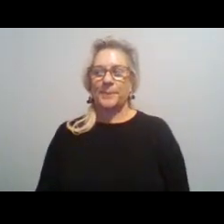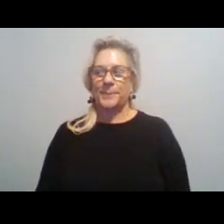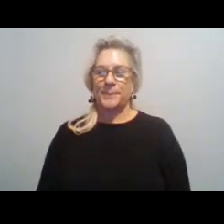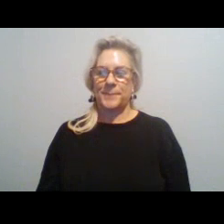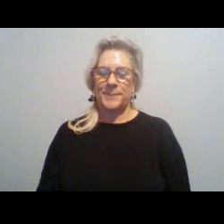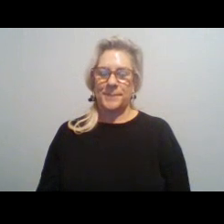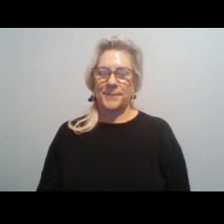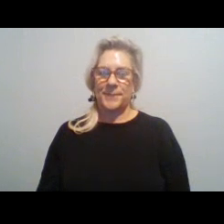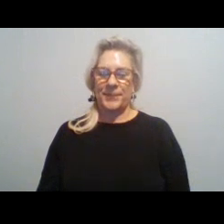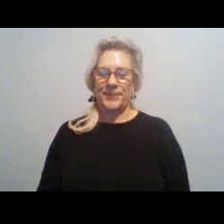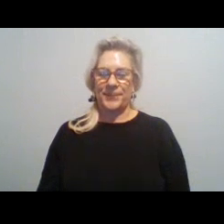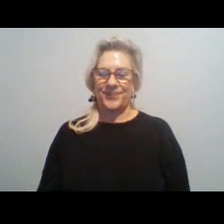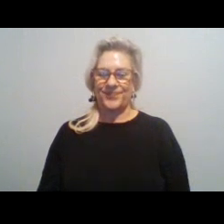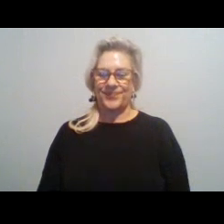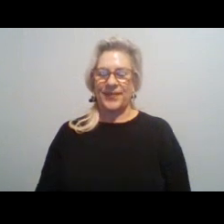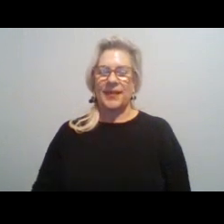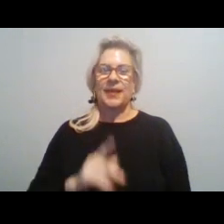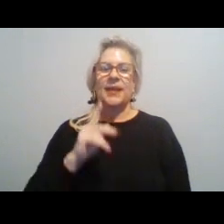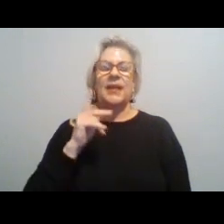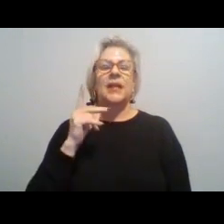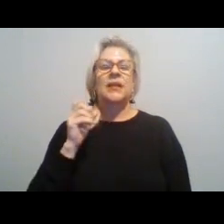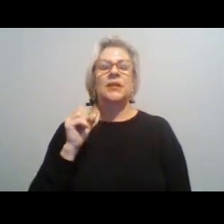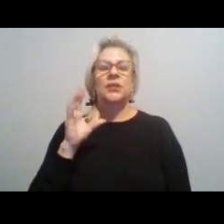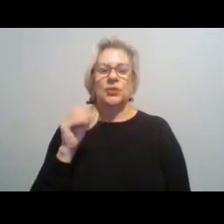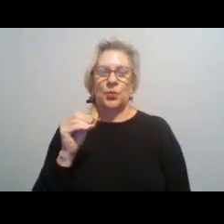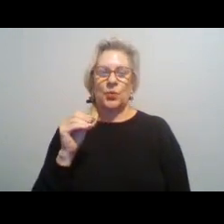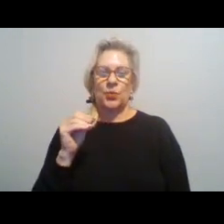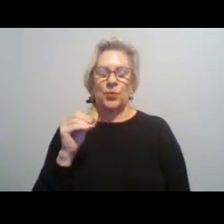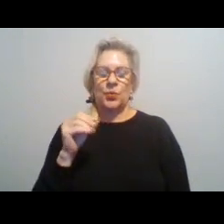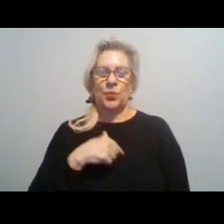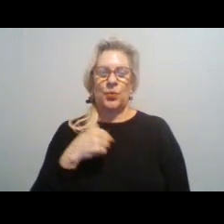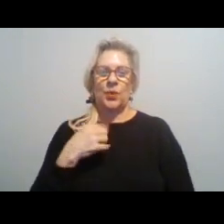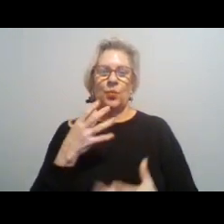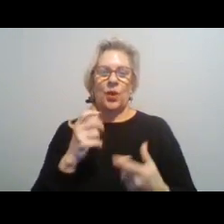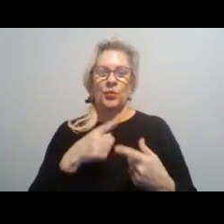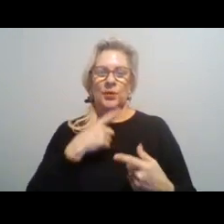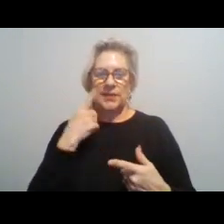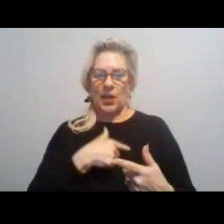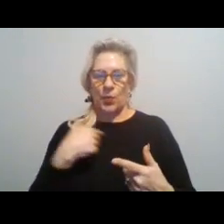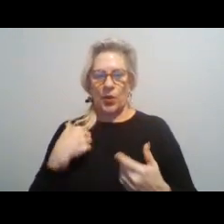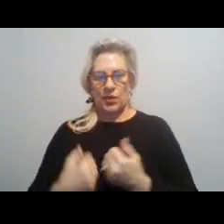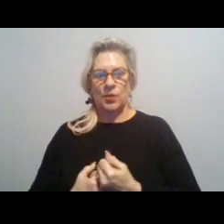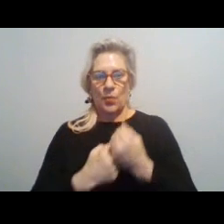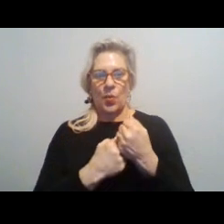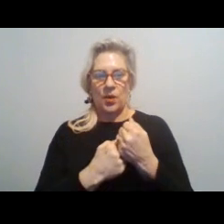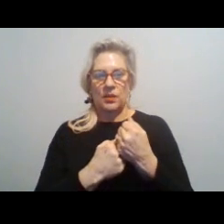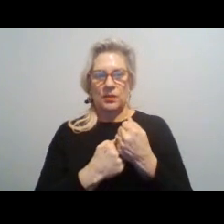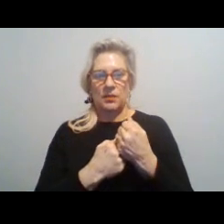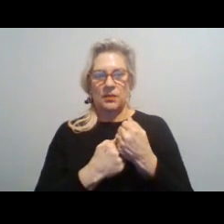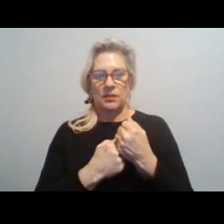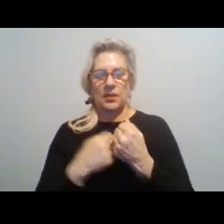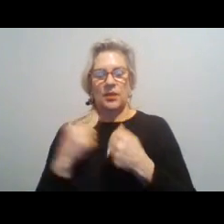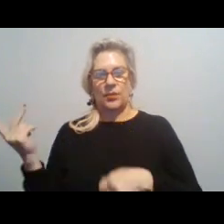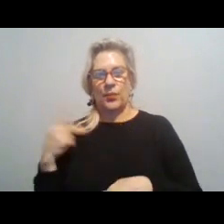LA and Kenneth and Patricia. Okay. Well, I know that we wanted to say that we're in support. Yes. And wanted